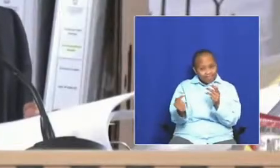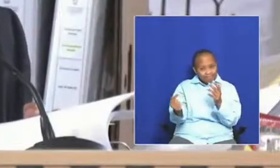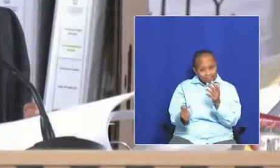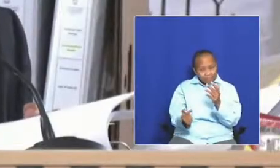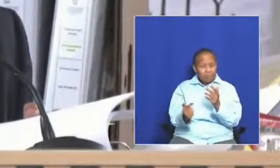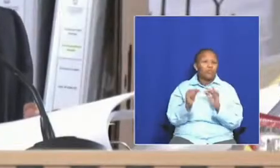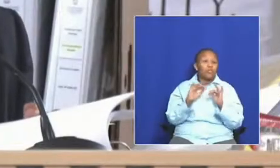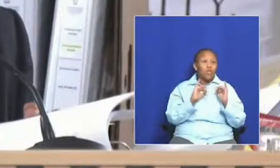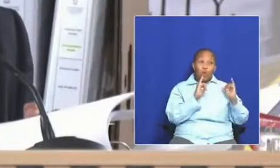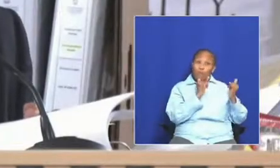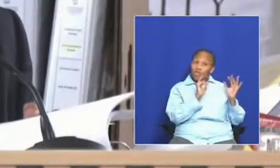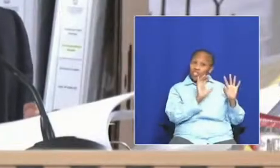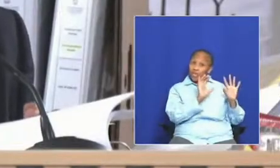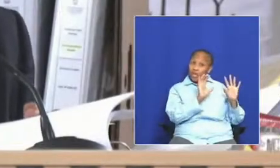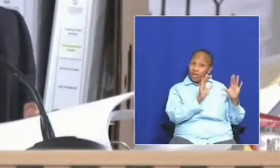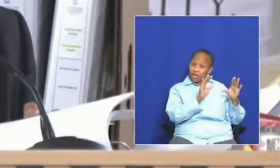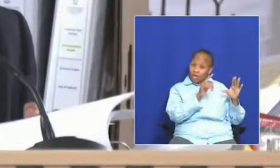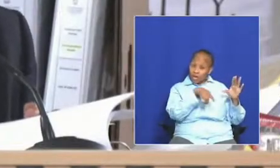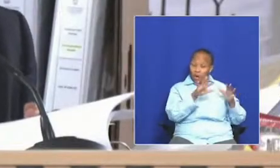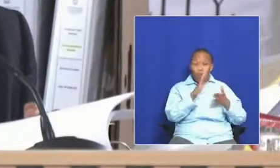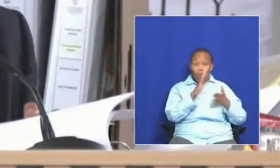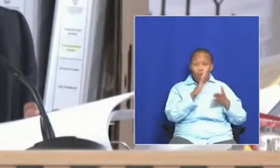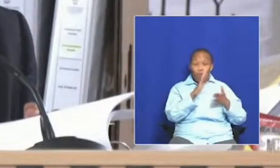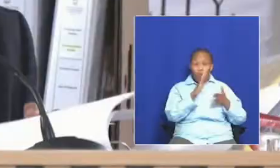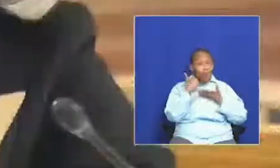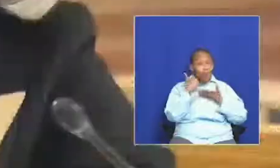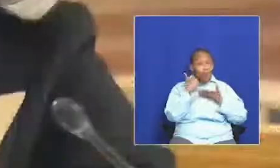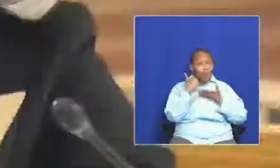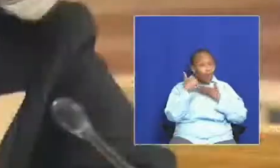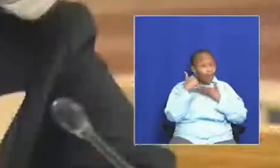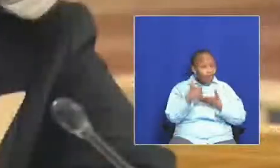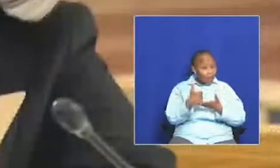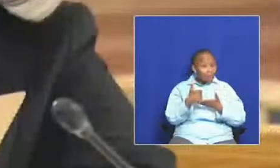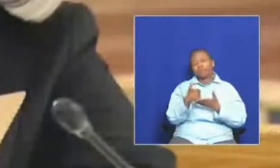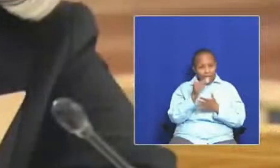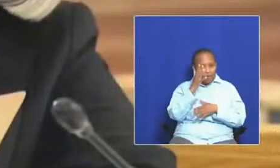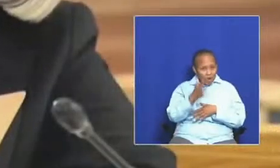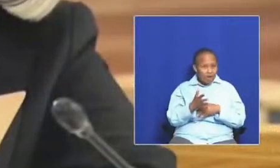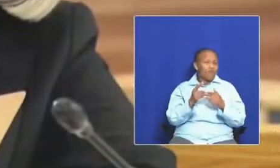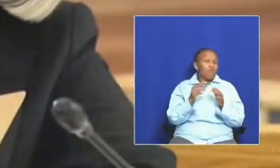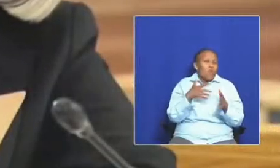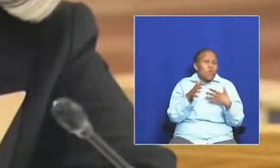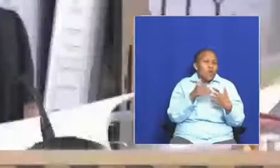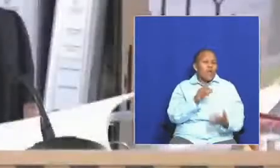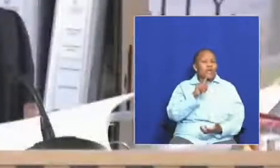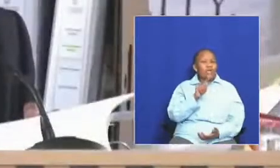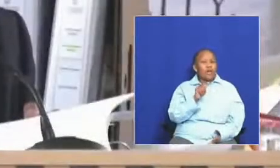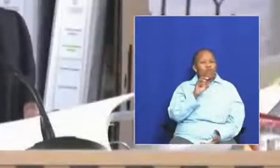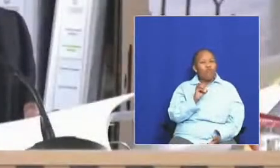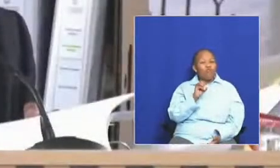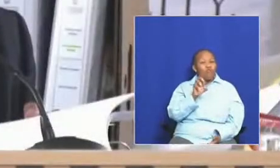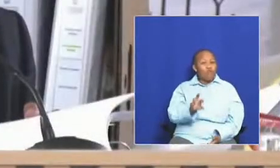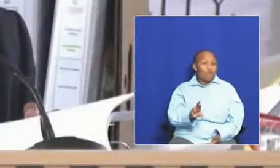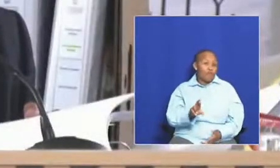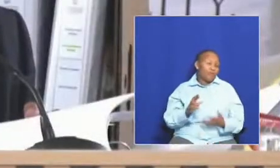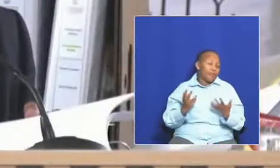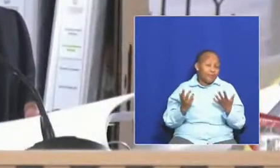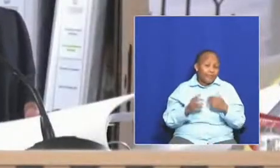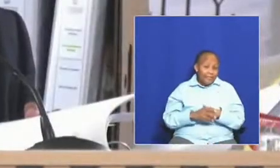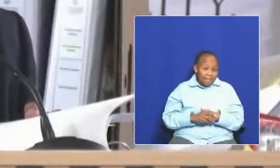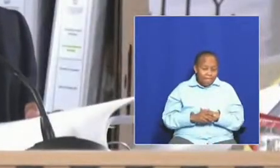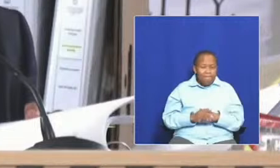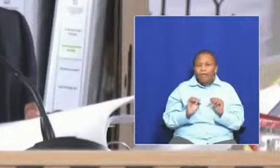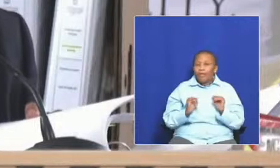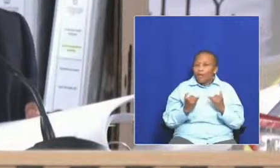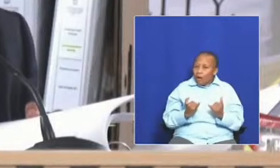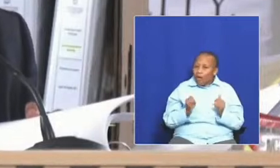one way or another in respect of any term of reference. So it cannot be, the challenge is,